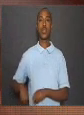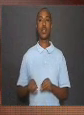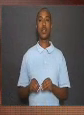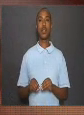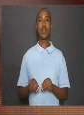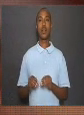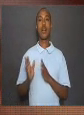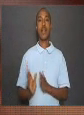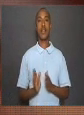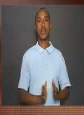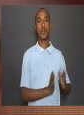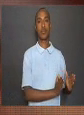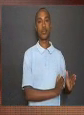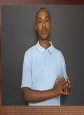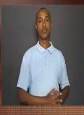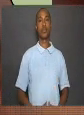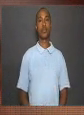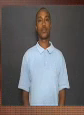Students, let's get ready.